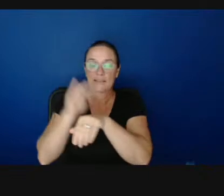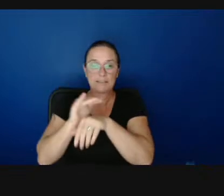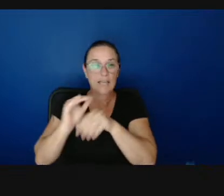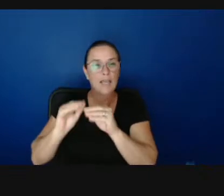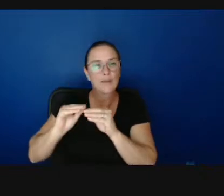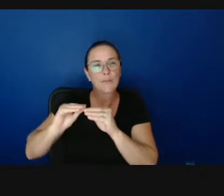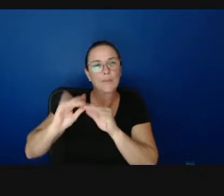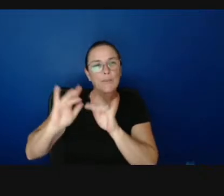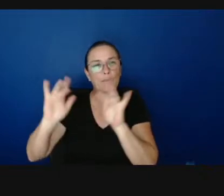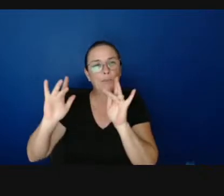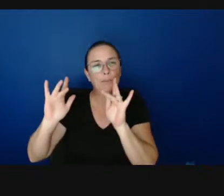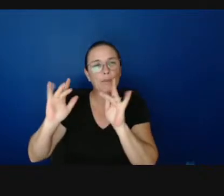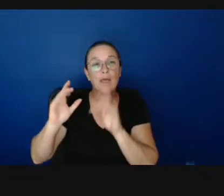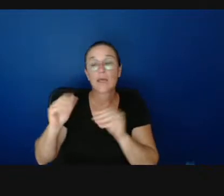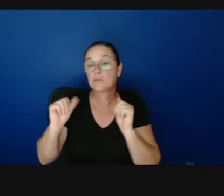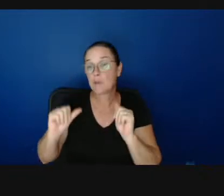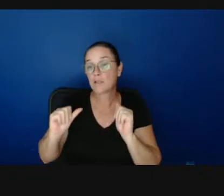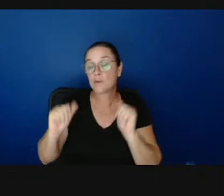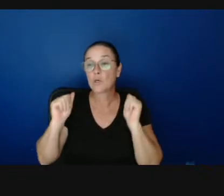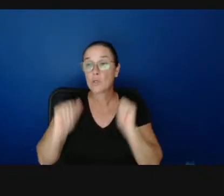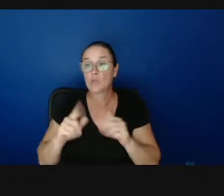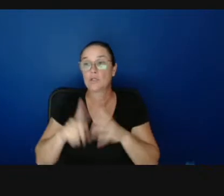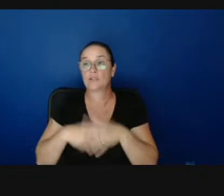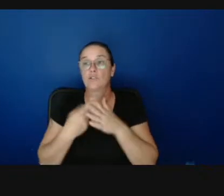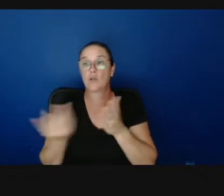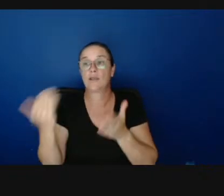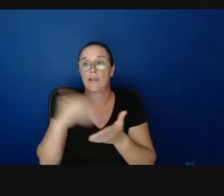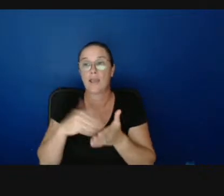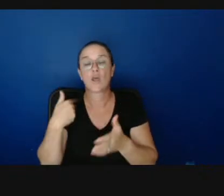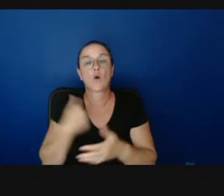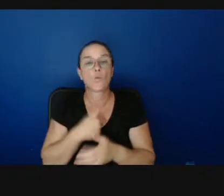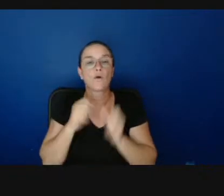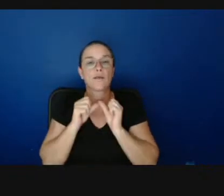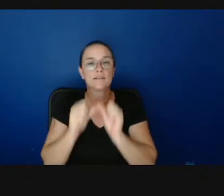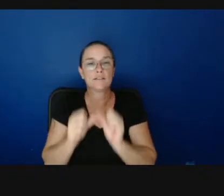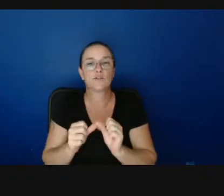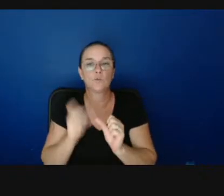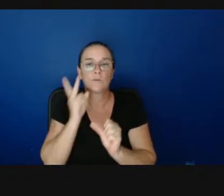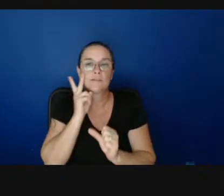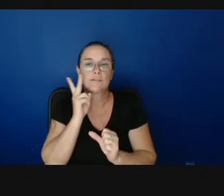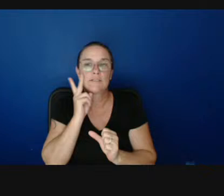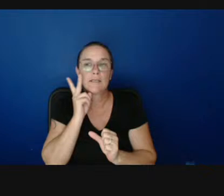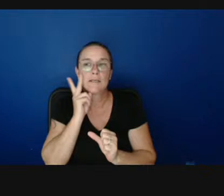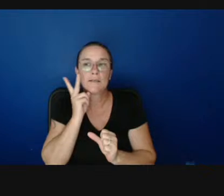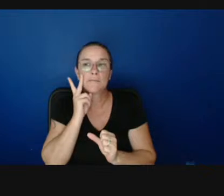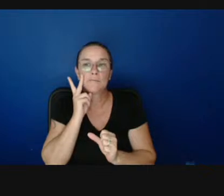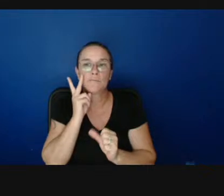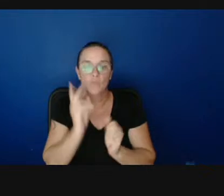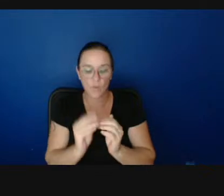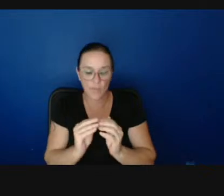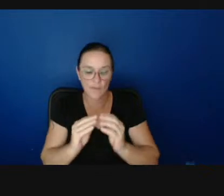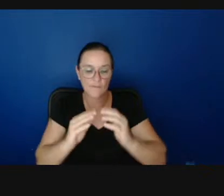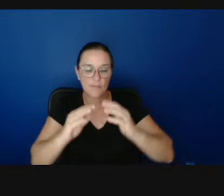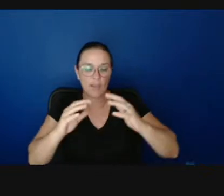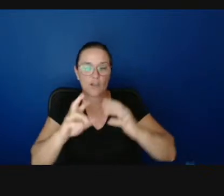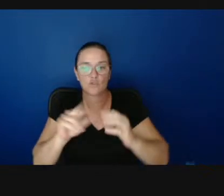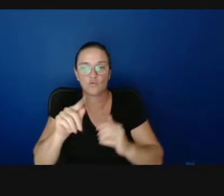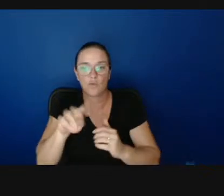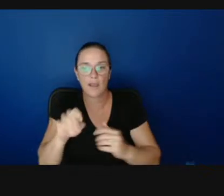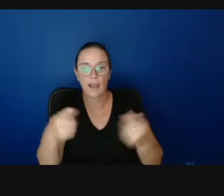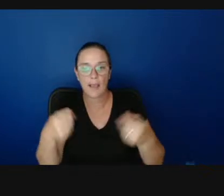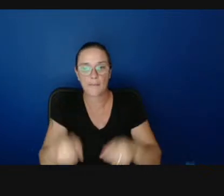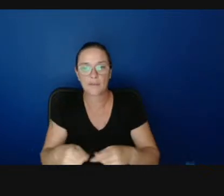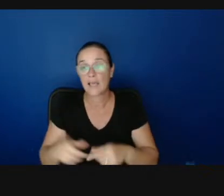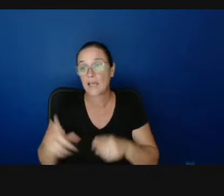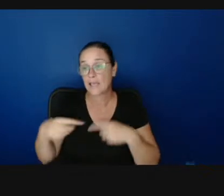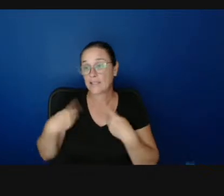there's potential that the eruption could resume. We're going to continue to see how the inflation rate continues. As you can see, since the eruption ended,